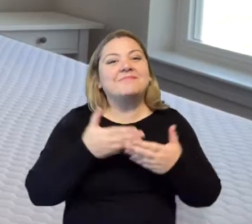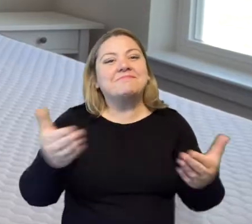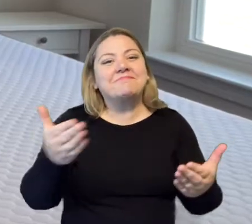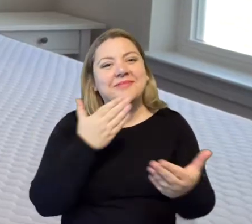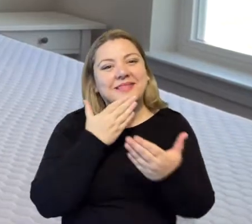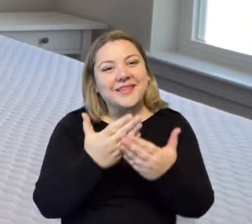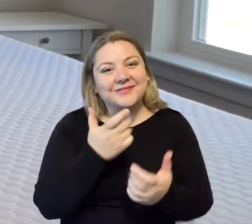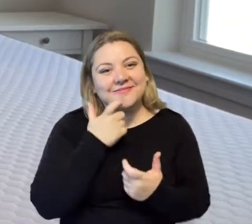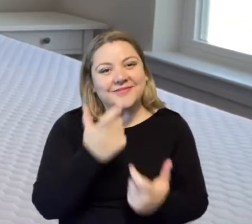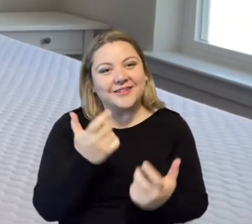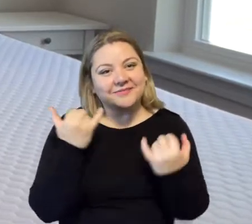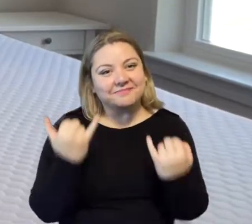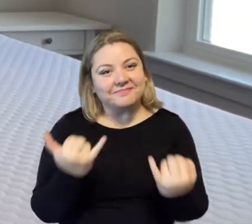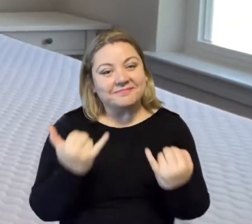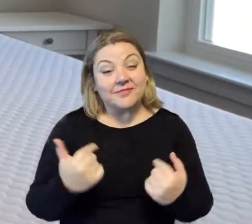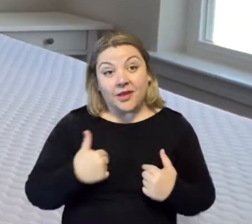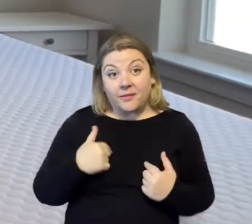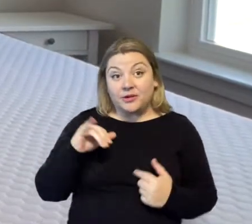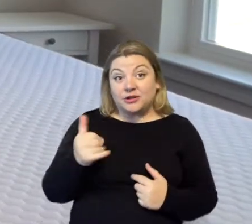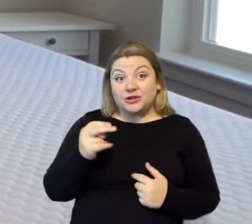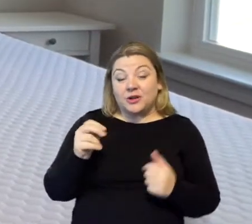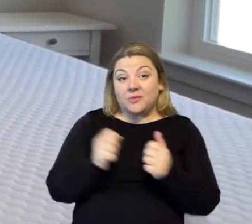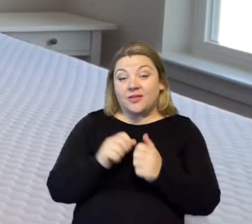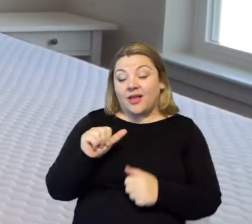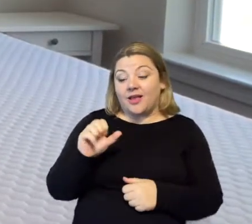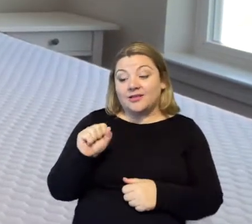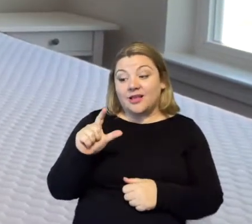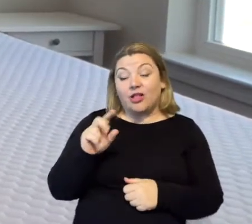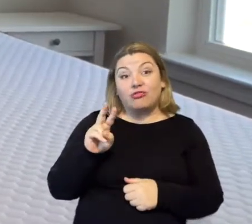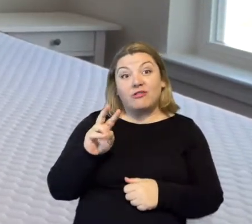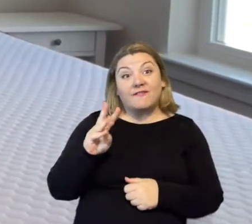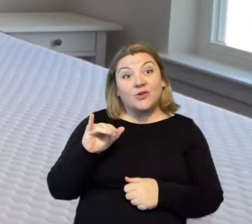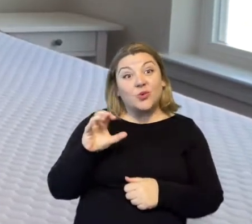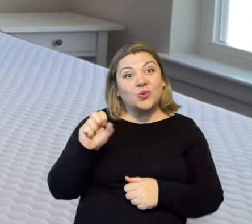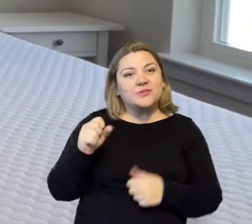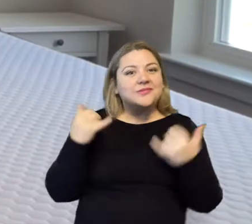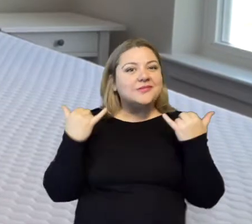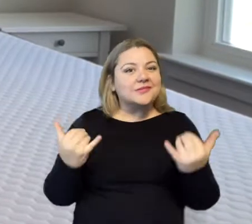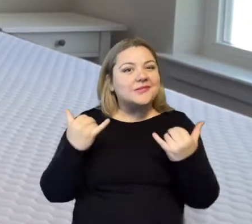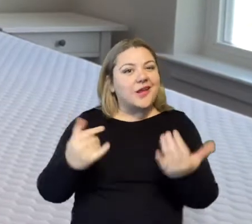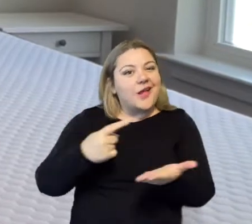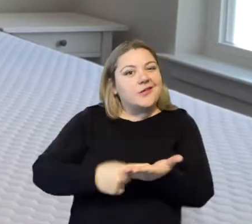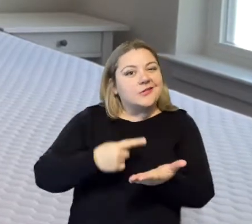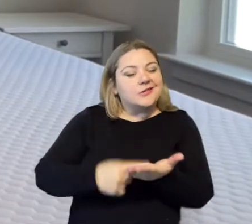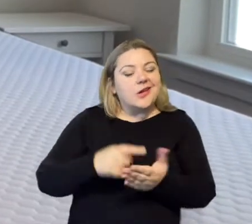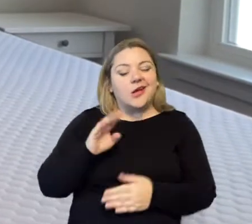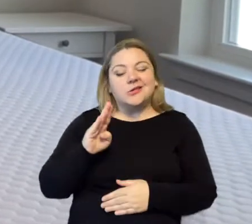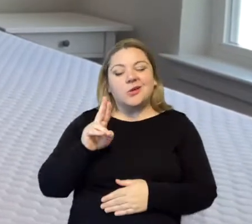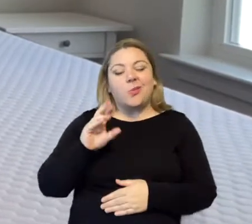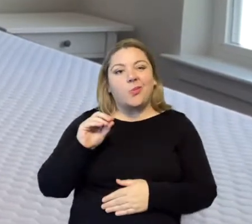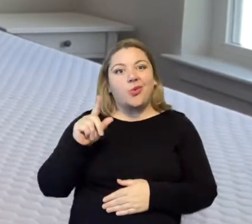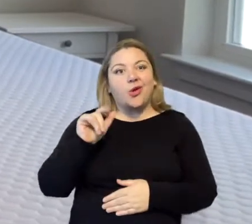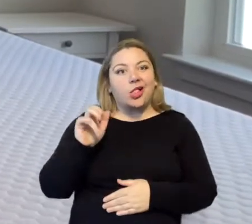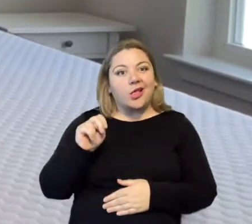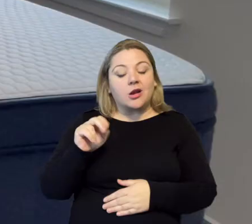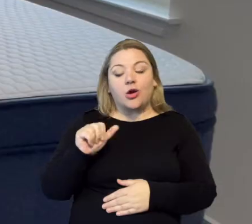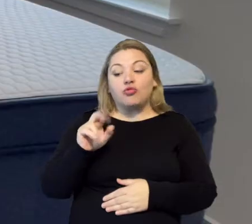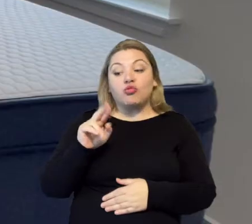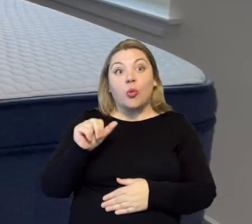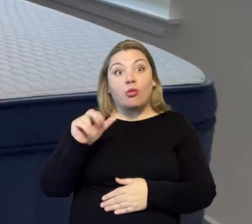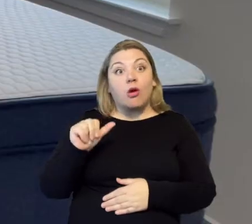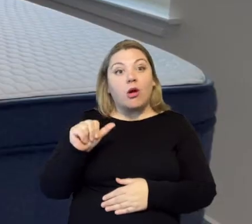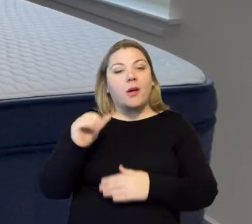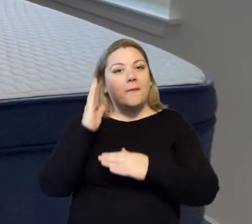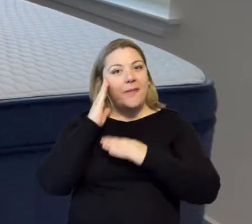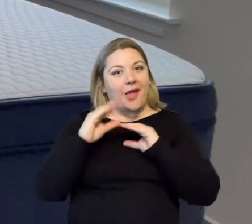Hi everyone, thanks for joining us today. I'm Jen from ASL Reviews, and today we're going to talk about the Brooklyn Aurora mattress.